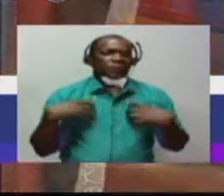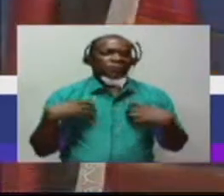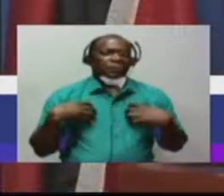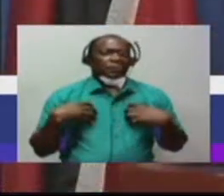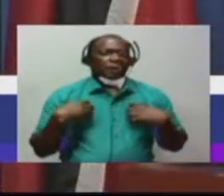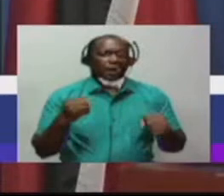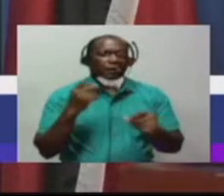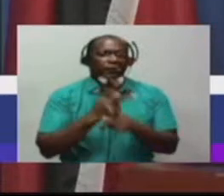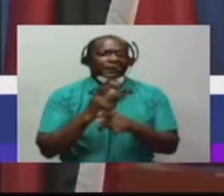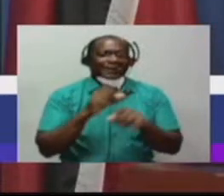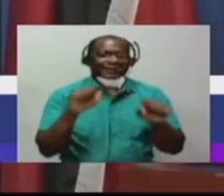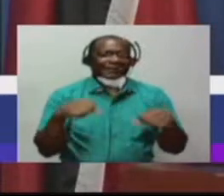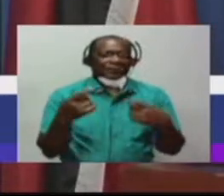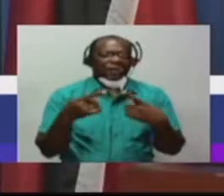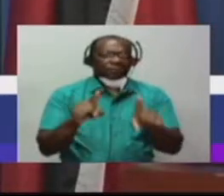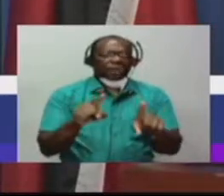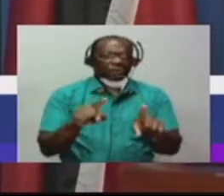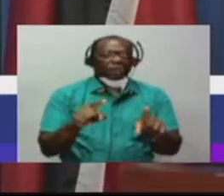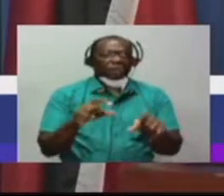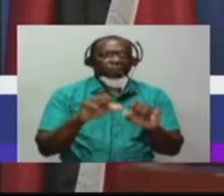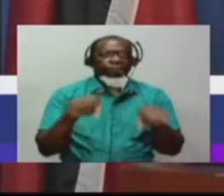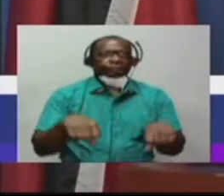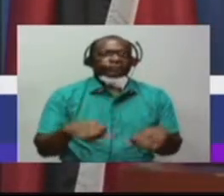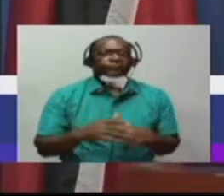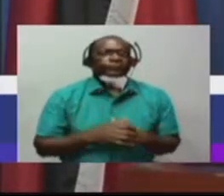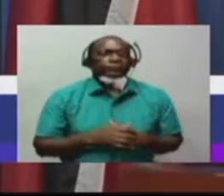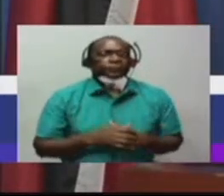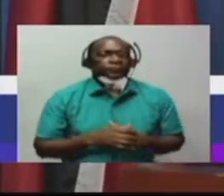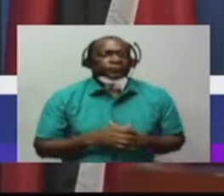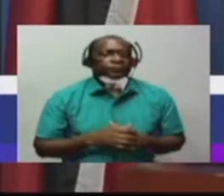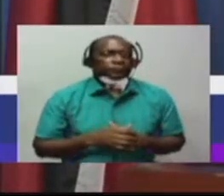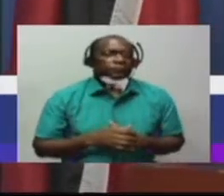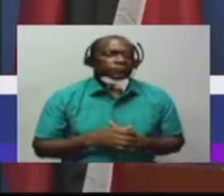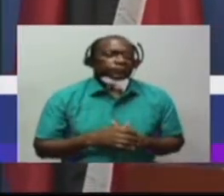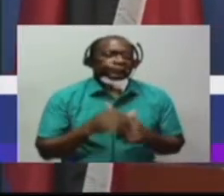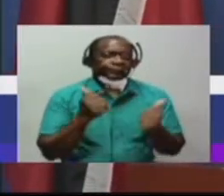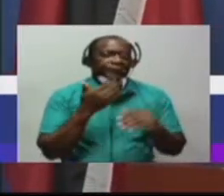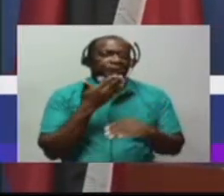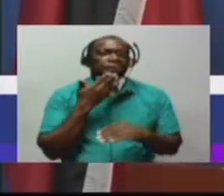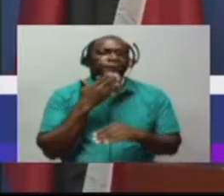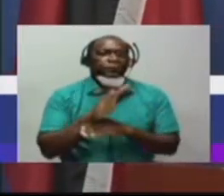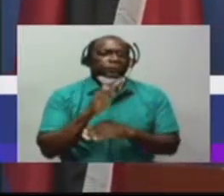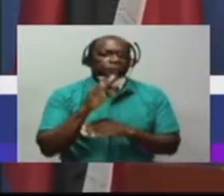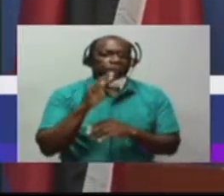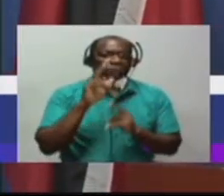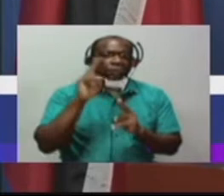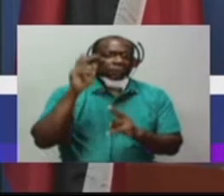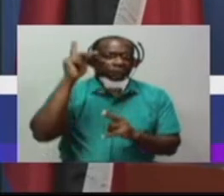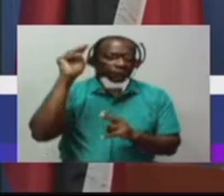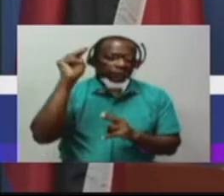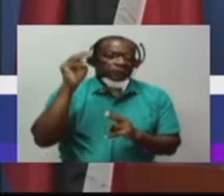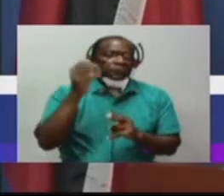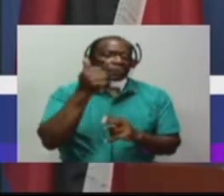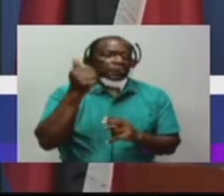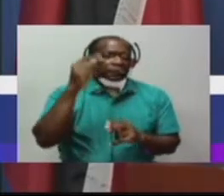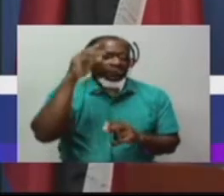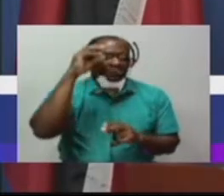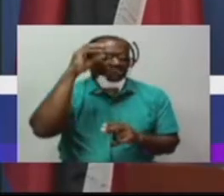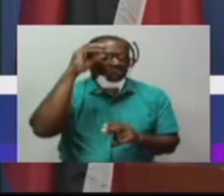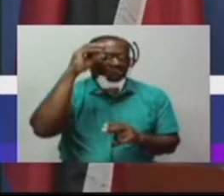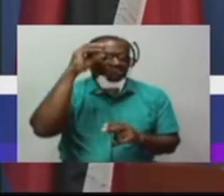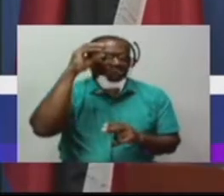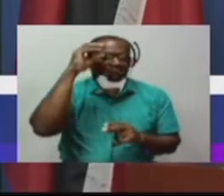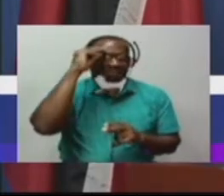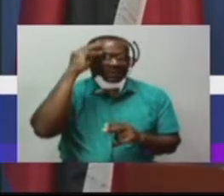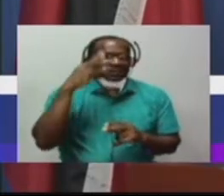Thank you very much, Dr. Hines. Good afternoon to the Honourable Prime Minister, the Honourable Ministers of Health, Energy and the